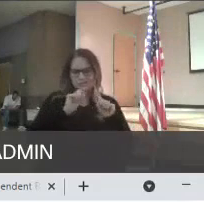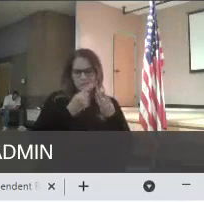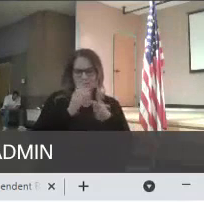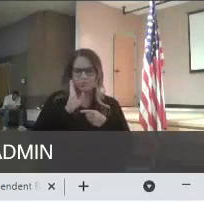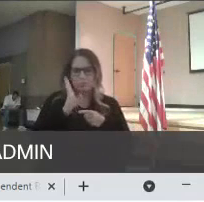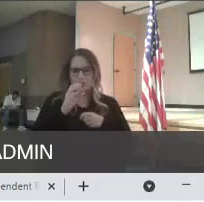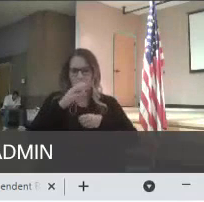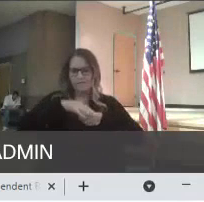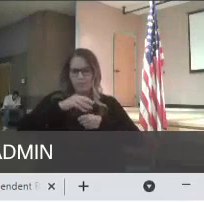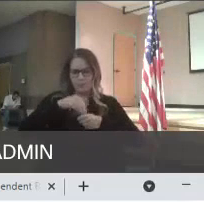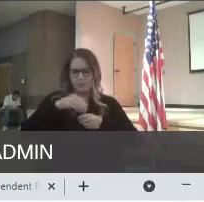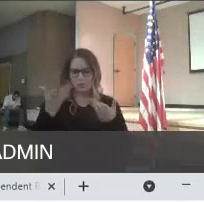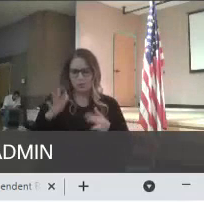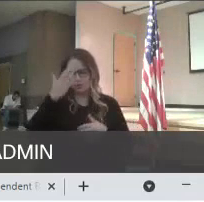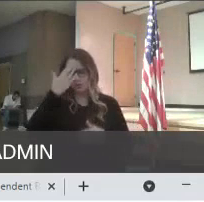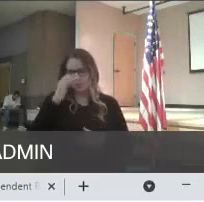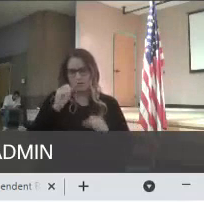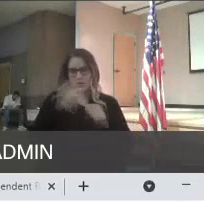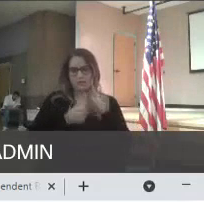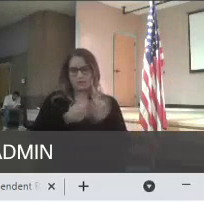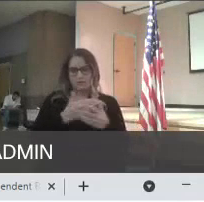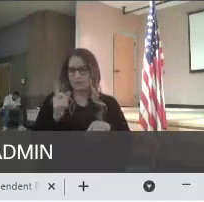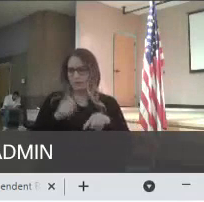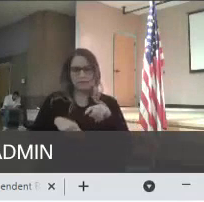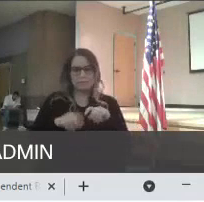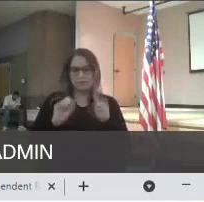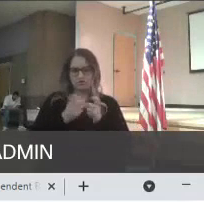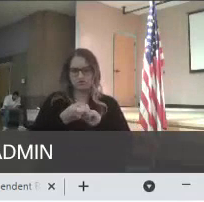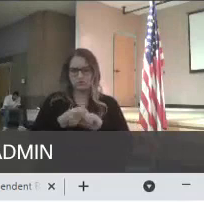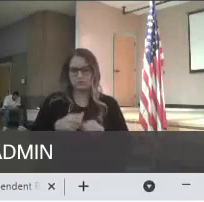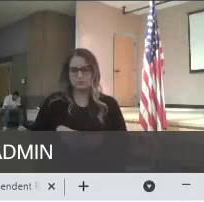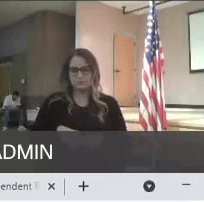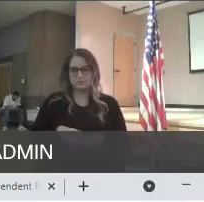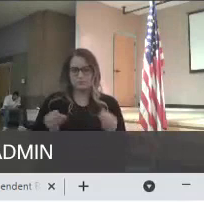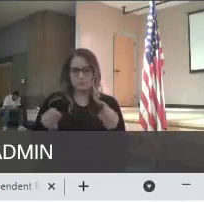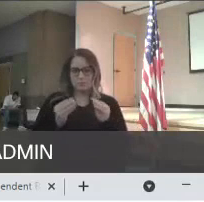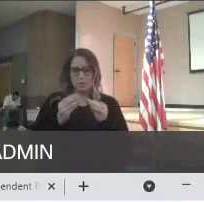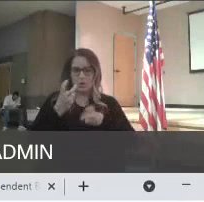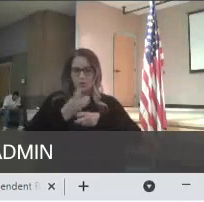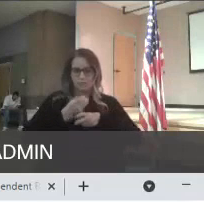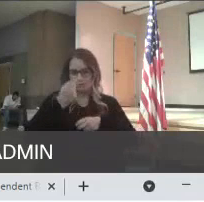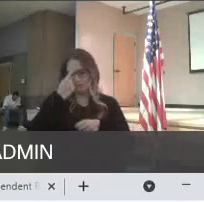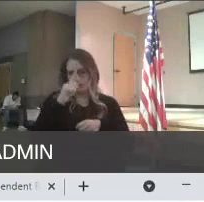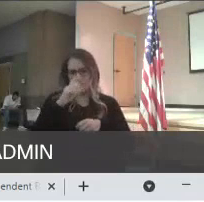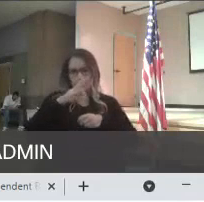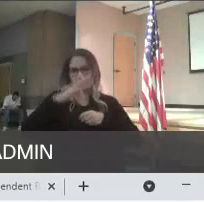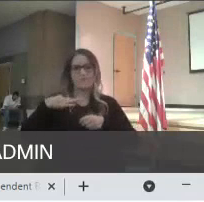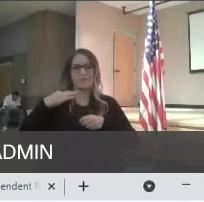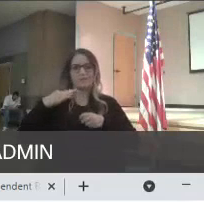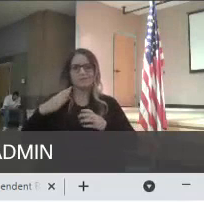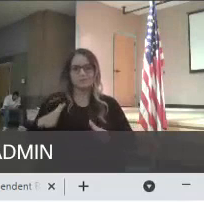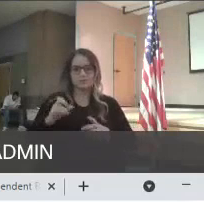know already, so everything gonna be changed, and it's gonna be more hard for volunteers to be